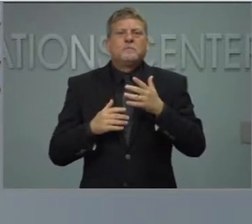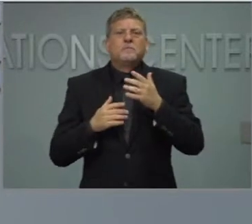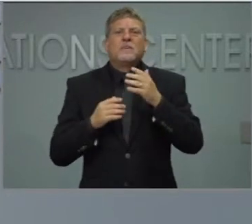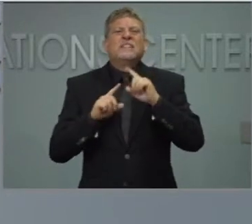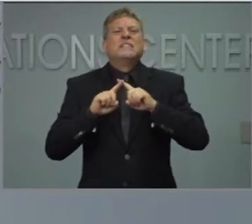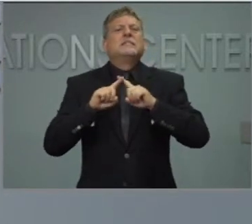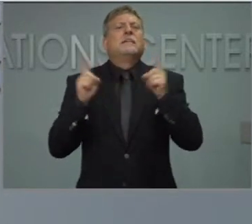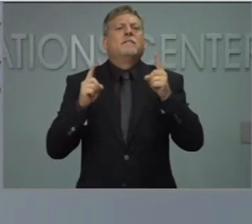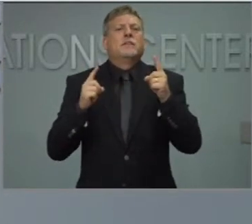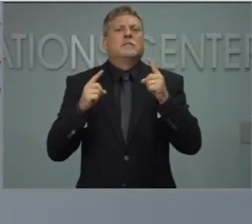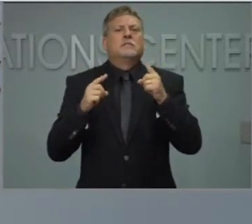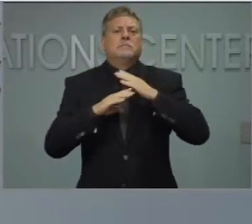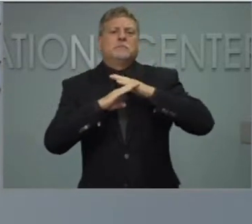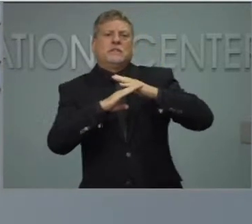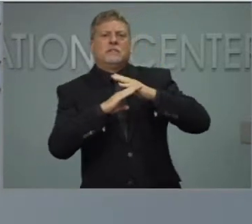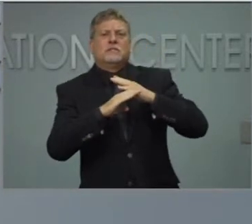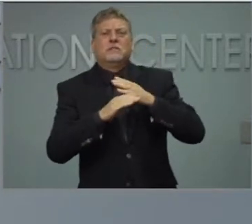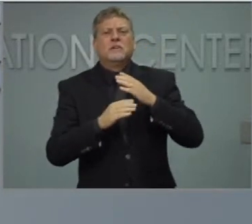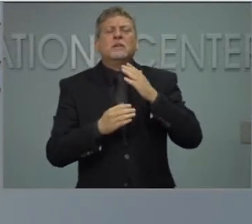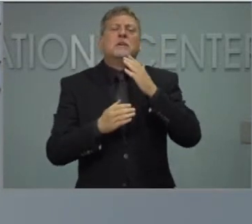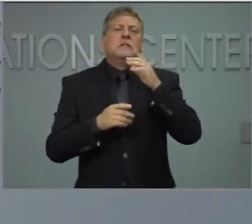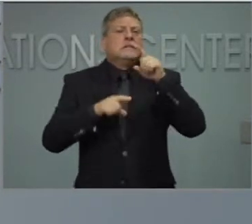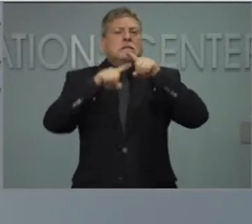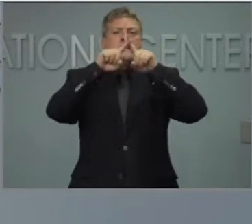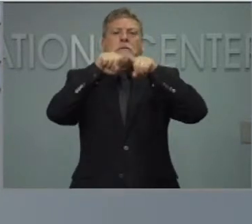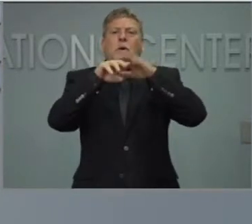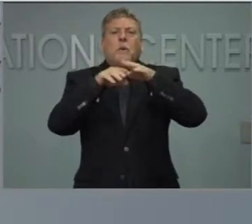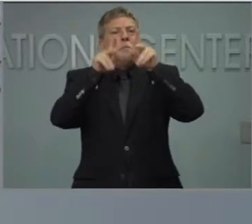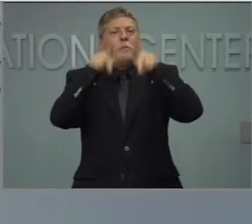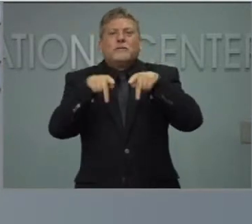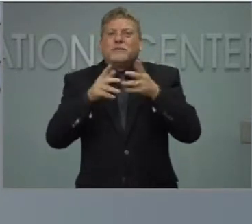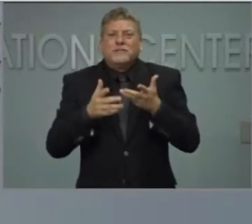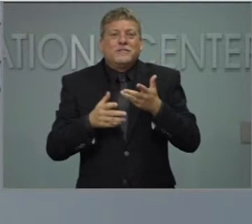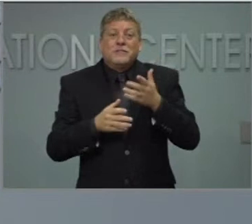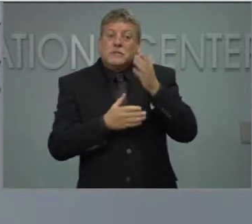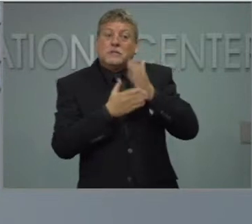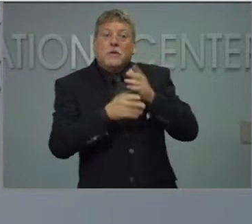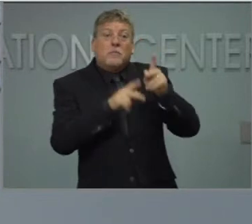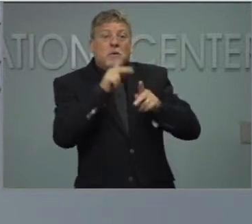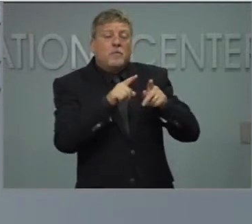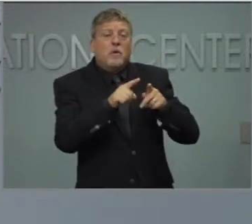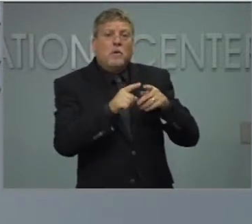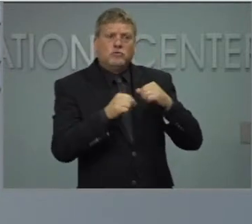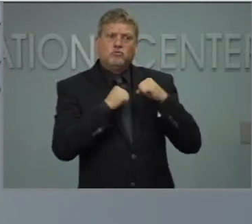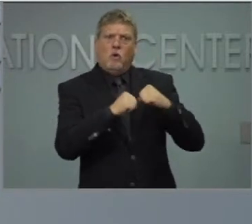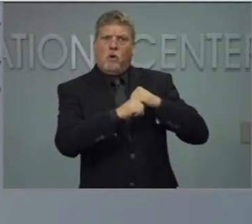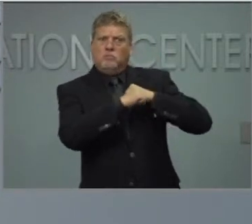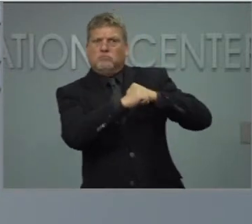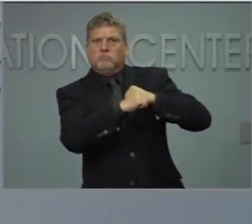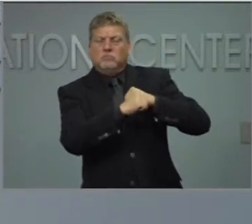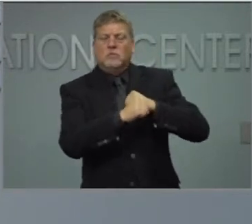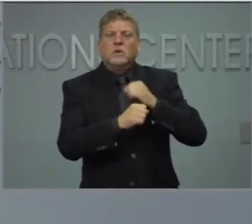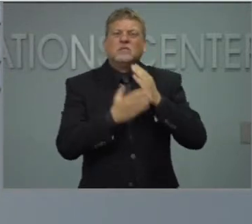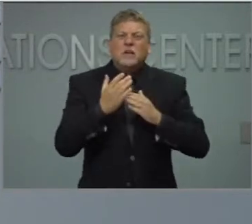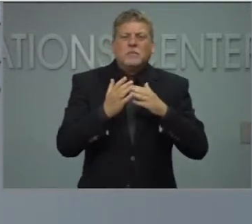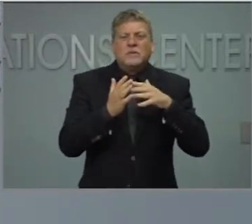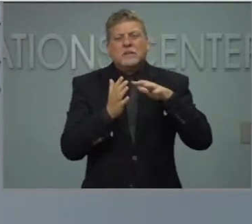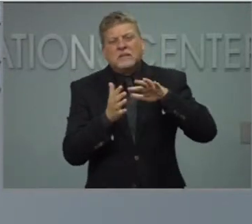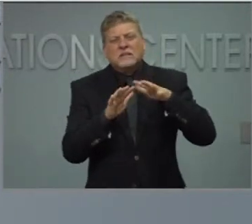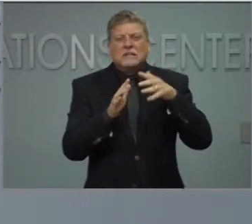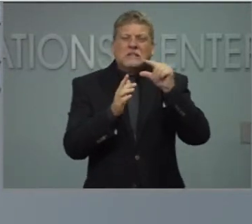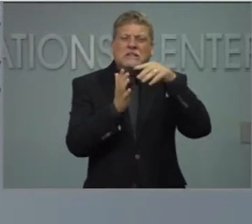limited type of immunity. Some people it can give an extensive immunity, but often it can give you limited immunity, and we are seeing plenty of